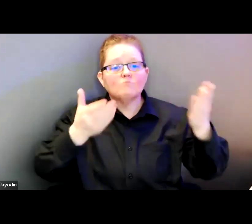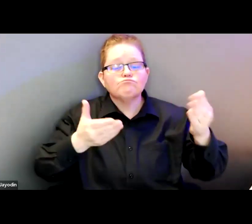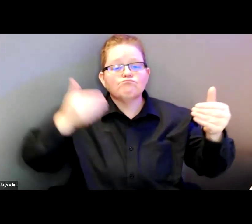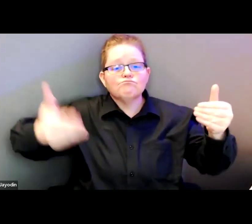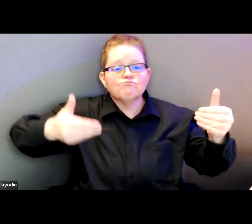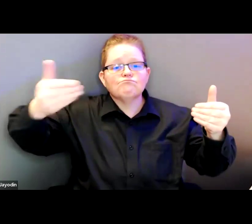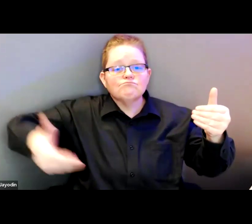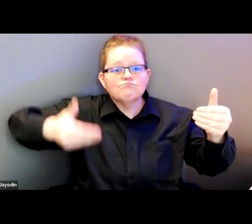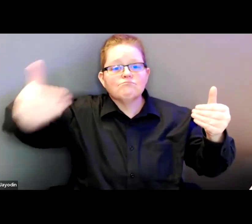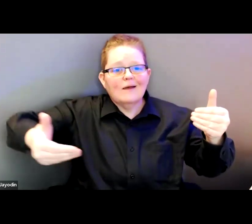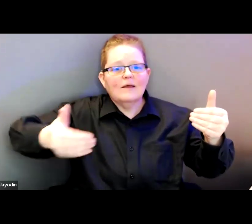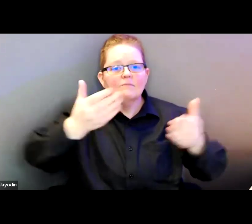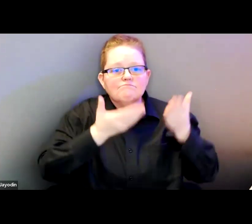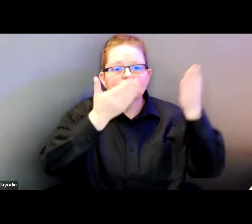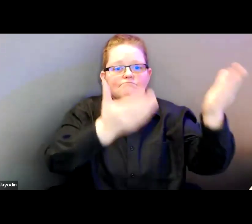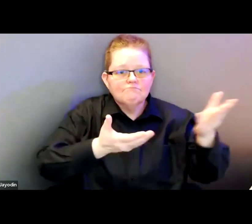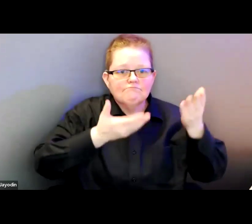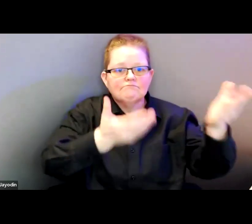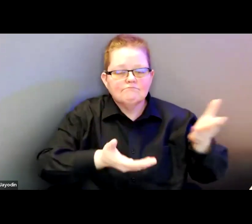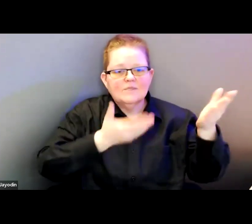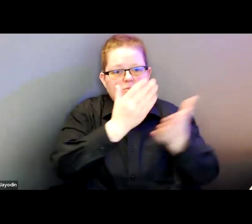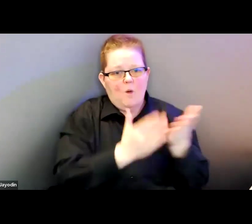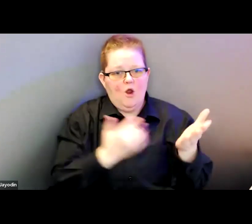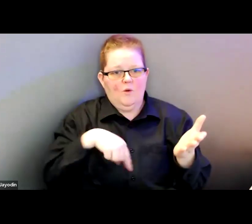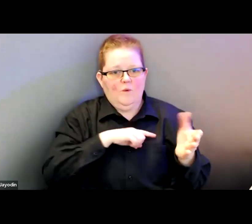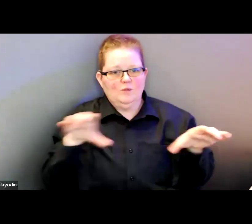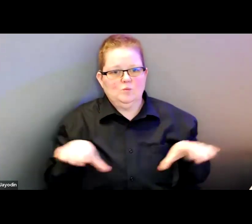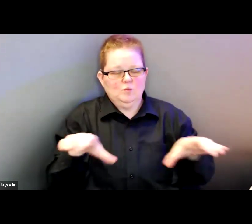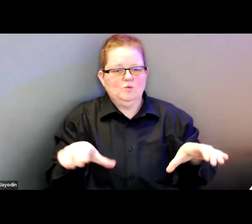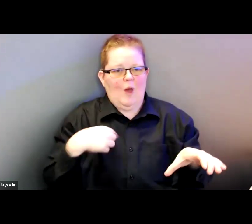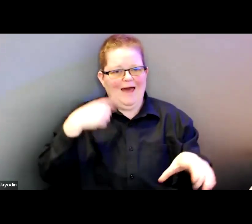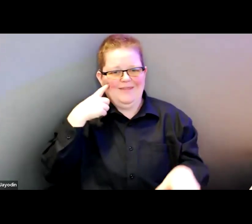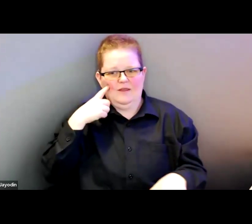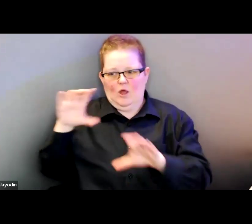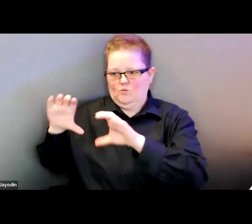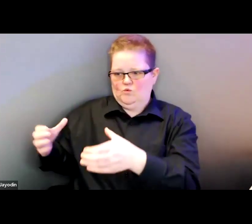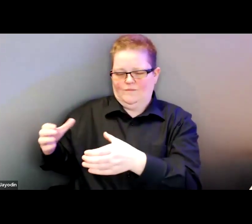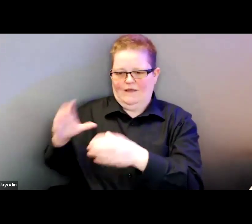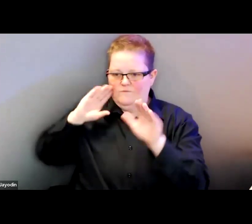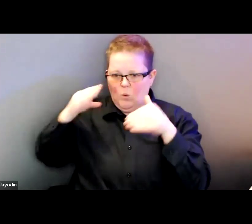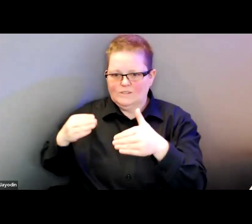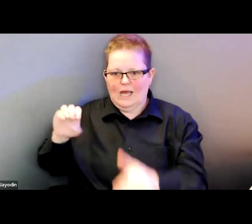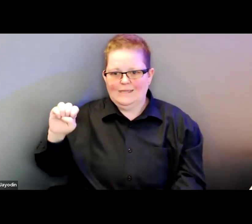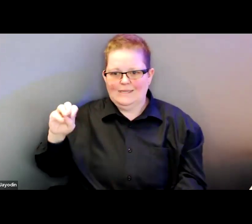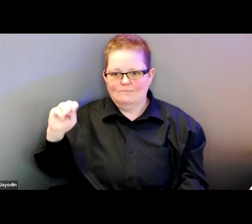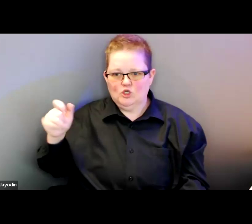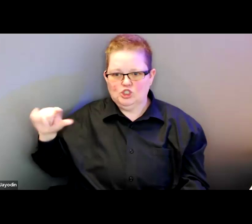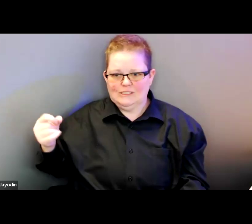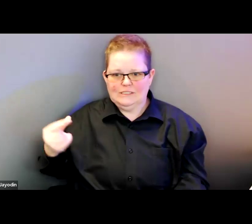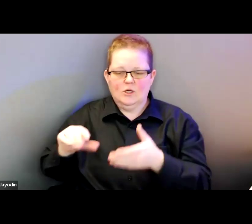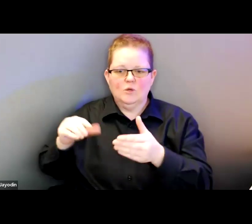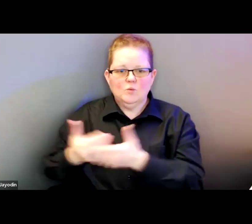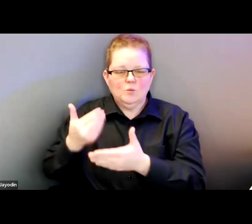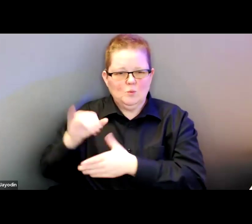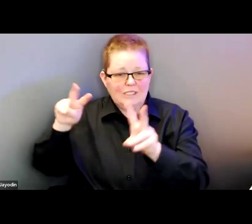also part of what we do. So I was thinking that the emerging issues folks, in part, like, it's not tied to while